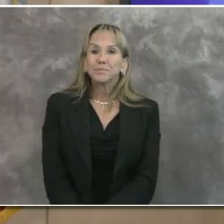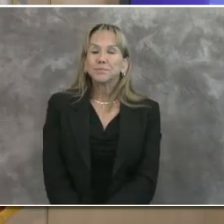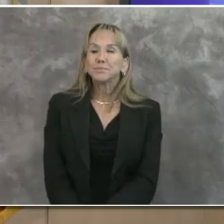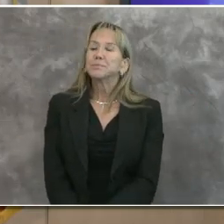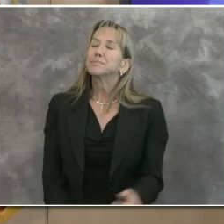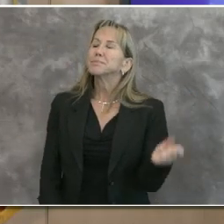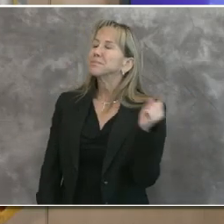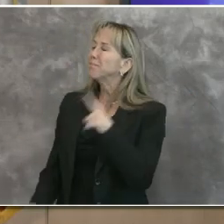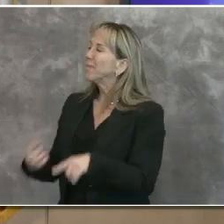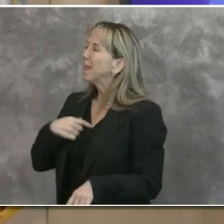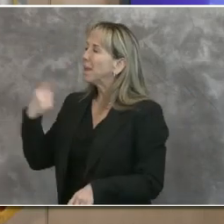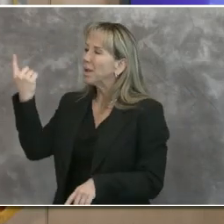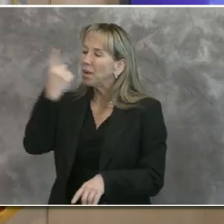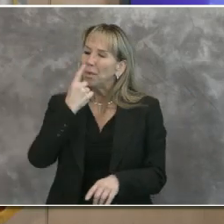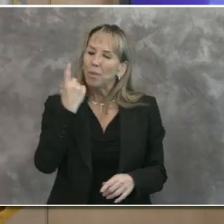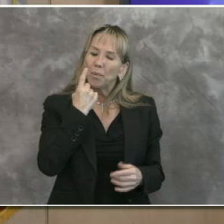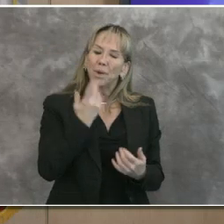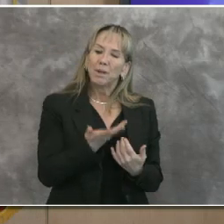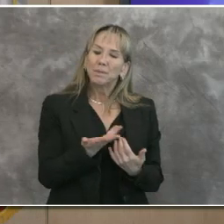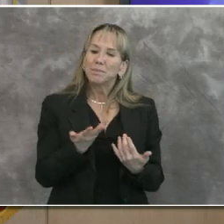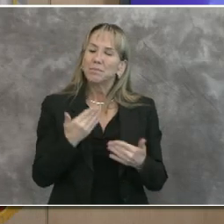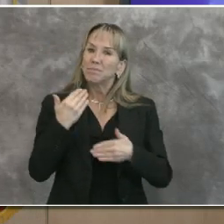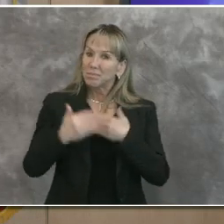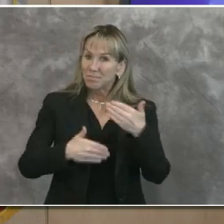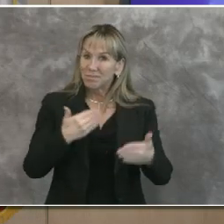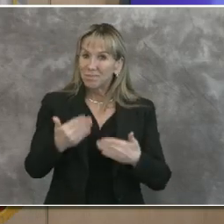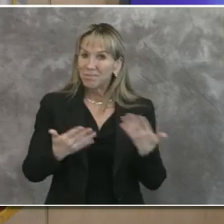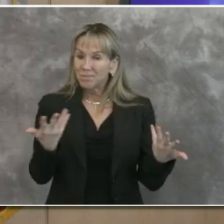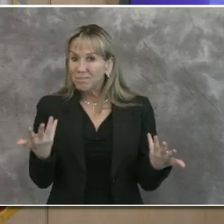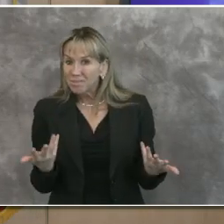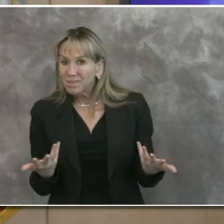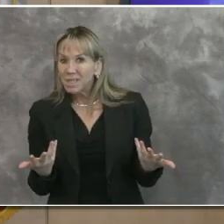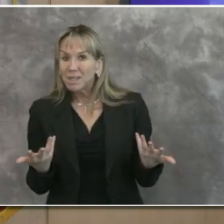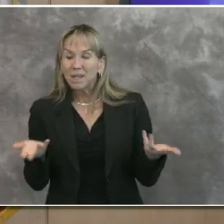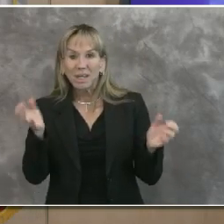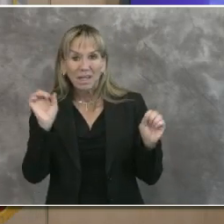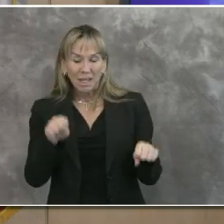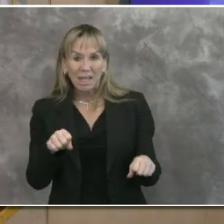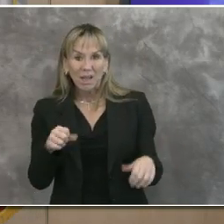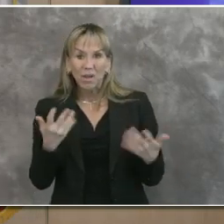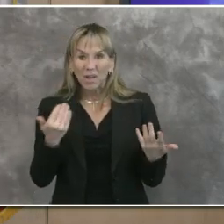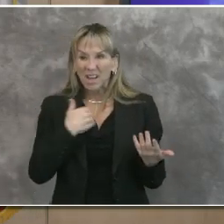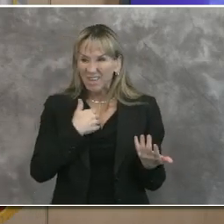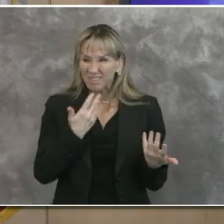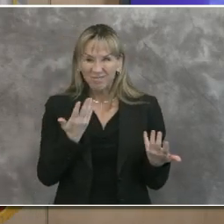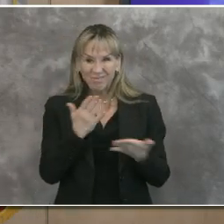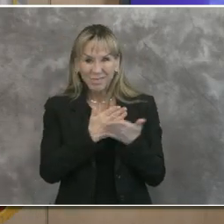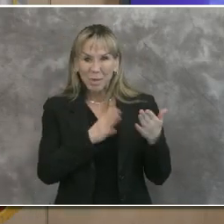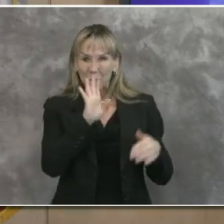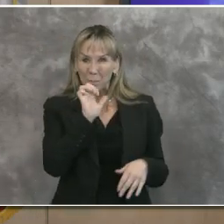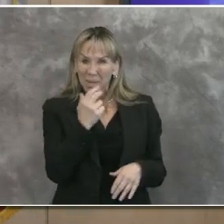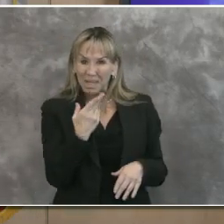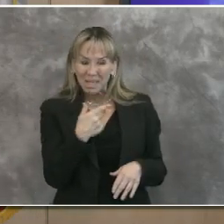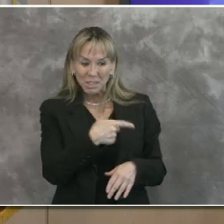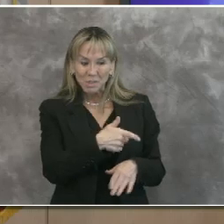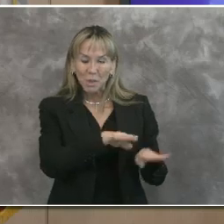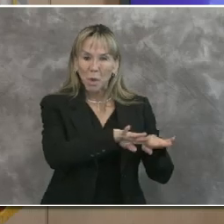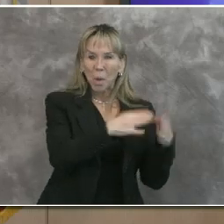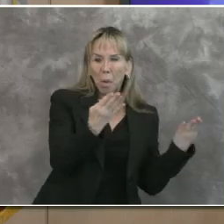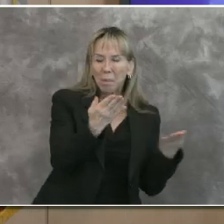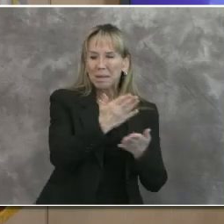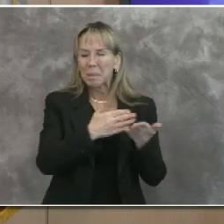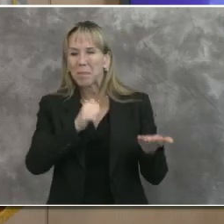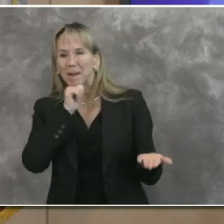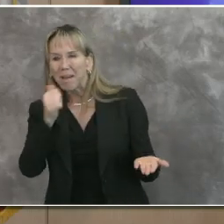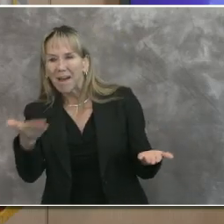I wonder, though, as we go forward, is it a tenable position to have some beaches open and some not? Doesn't that just bring everybody from